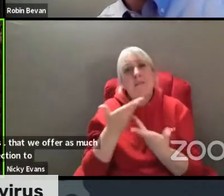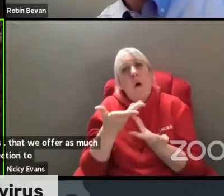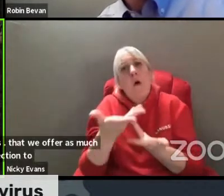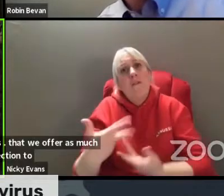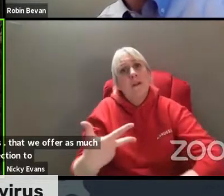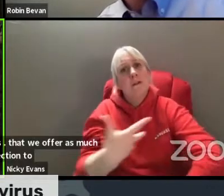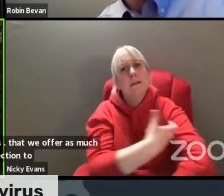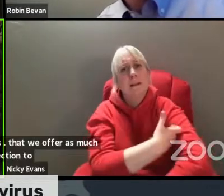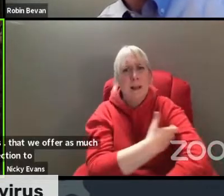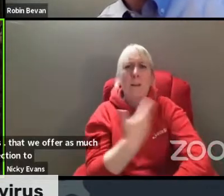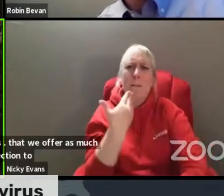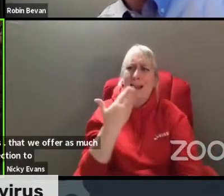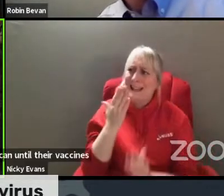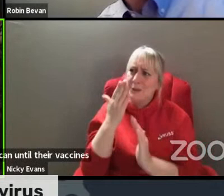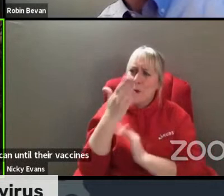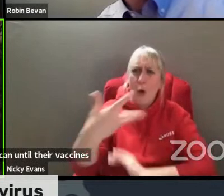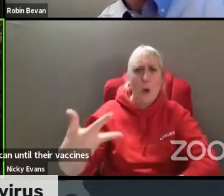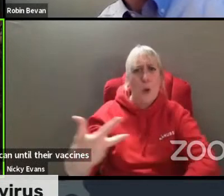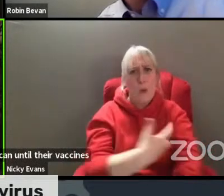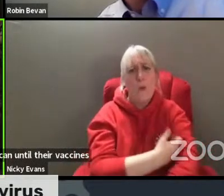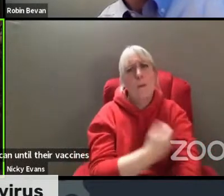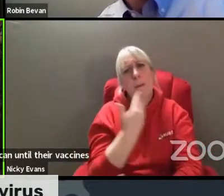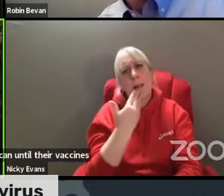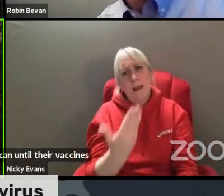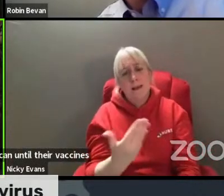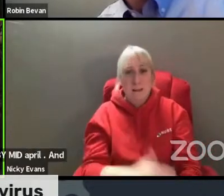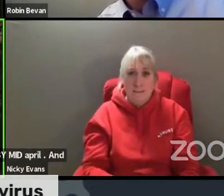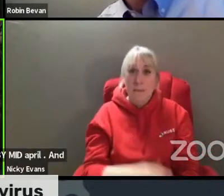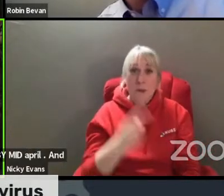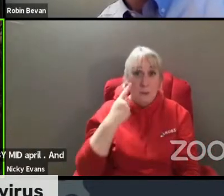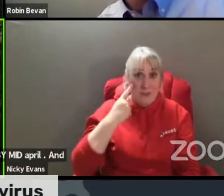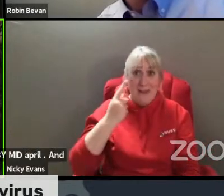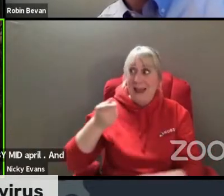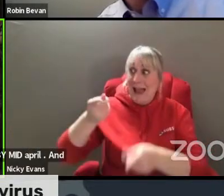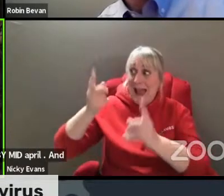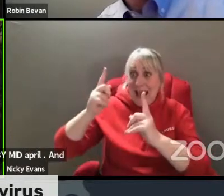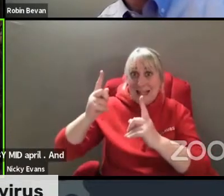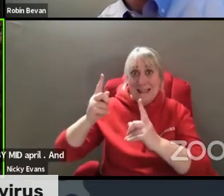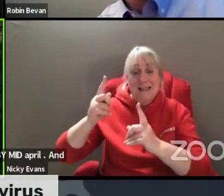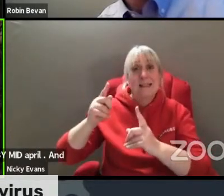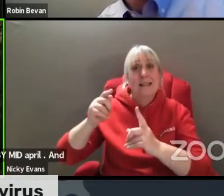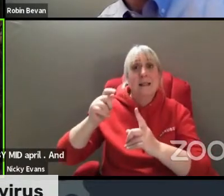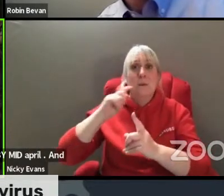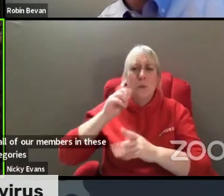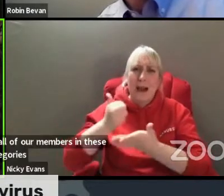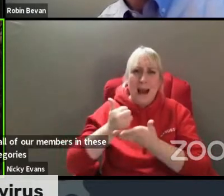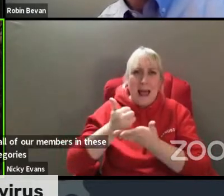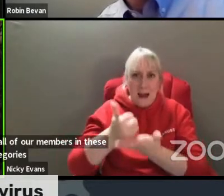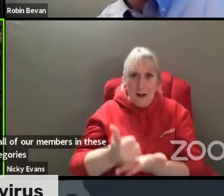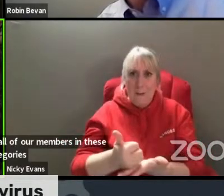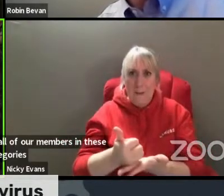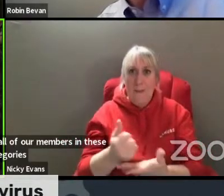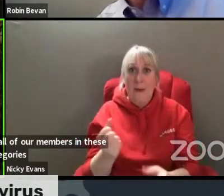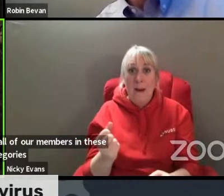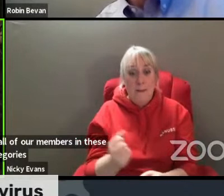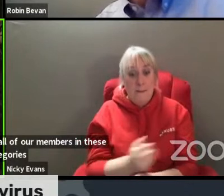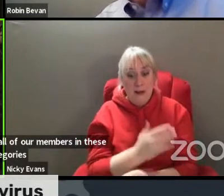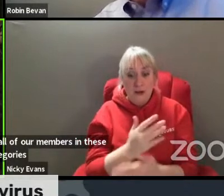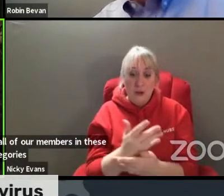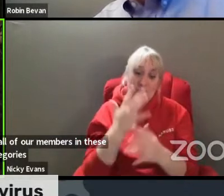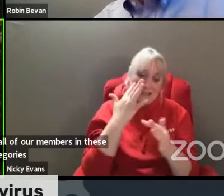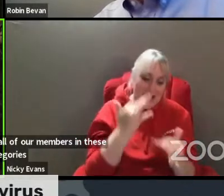And we think that in the vast majority of cases, head teachers will engage and help put these things in place to make sure that tests,